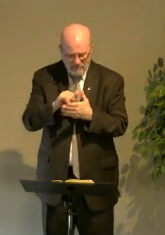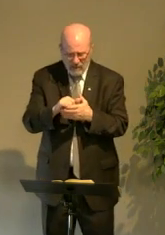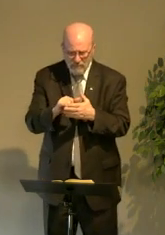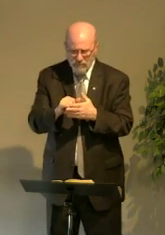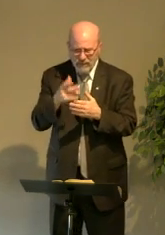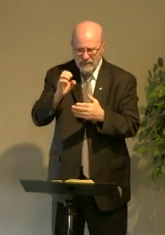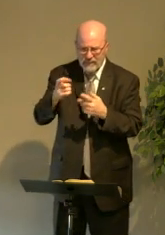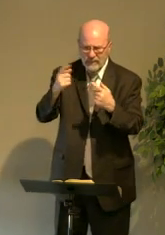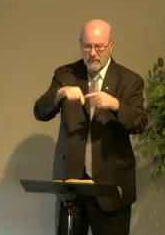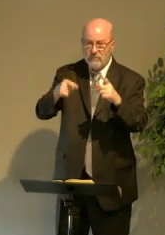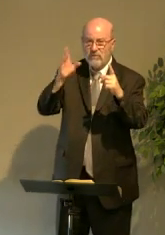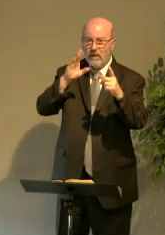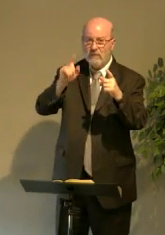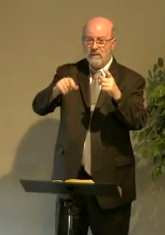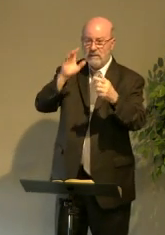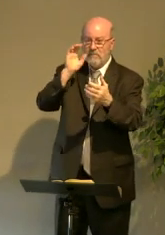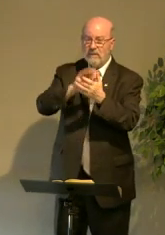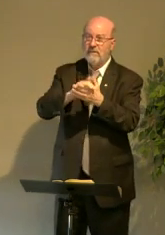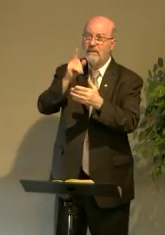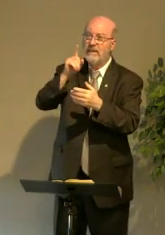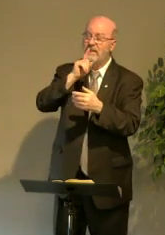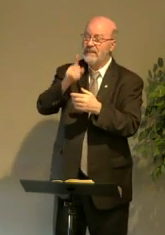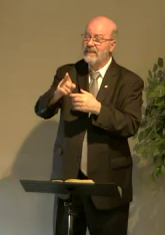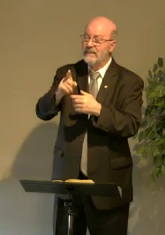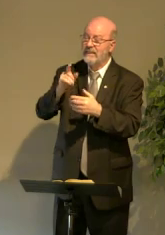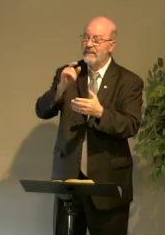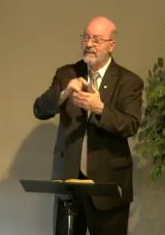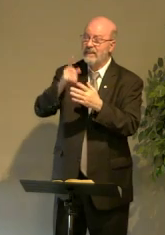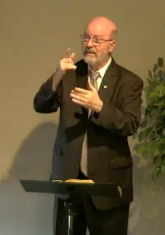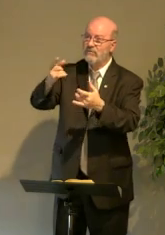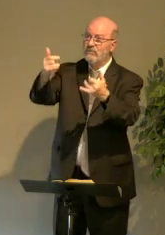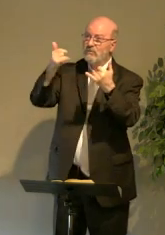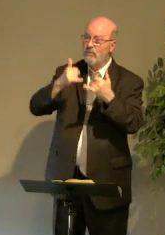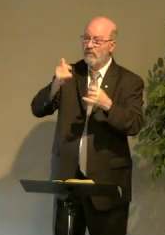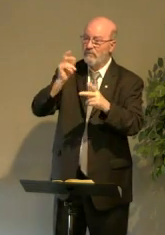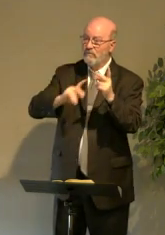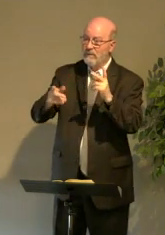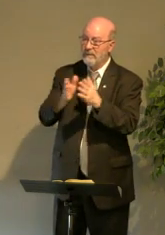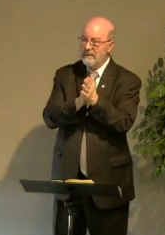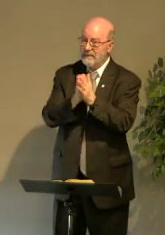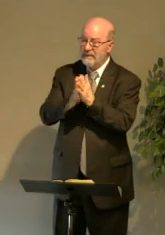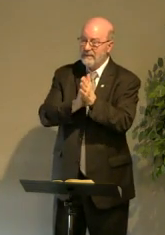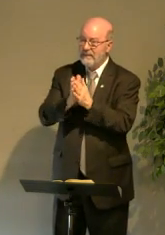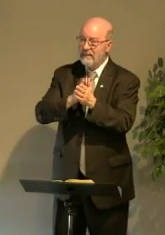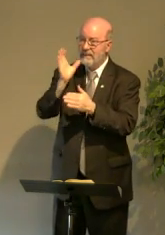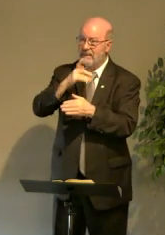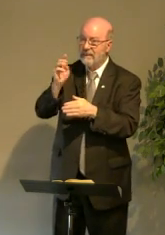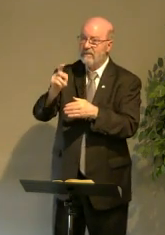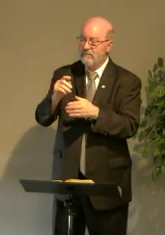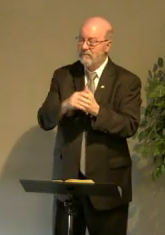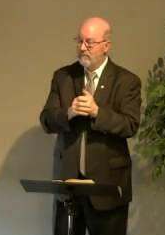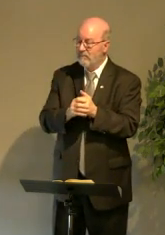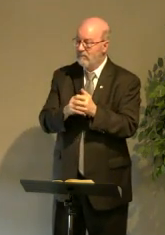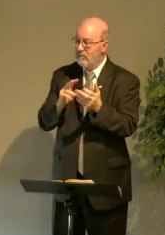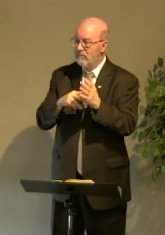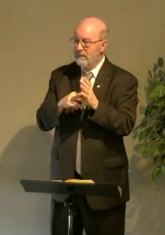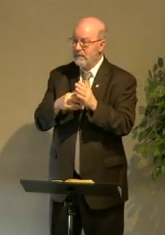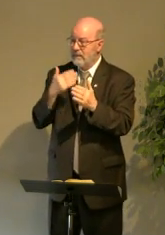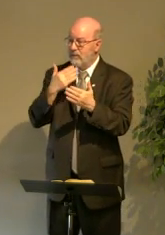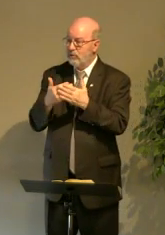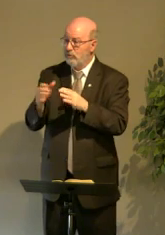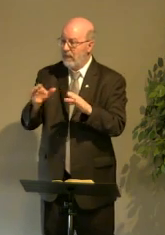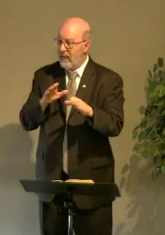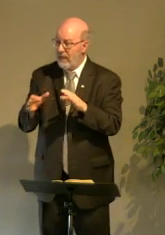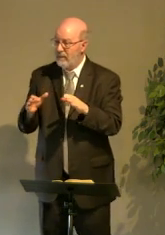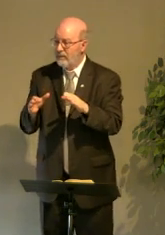"For he that cometh to God must believe that he is, and that is he a rewarder of them that diligently seek him," which means that a good